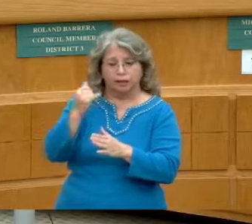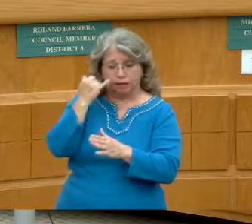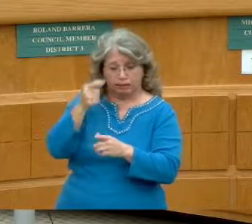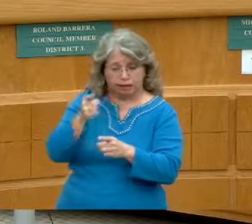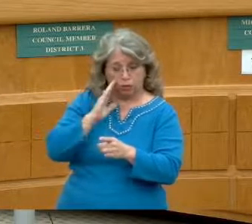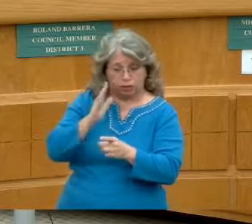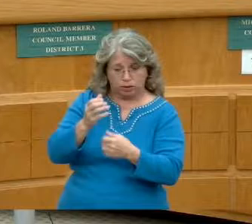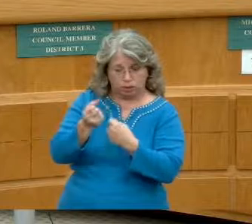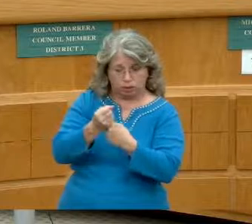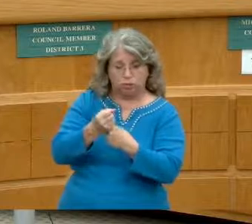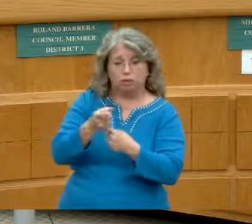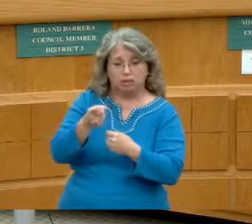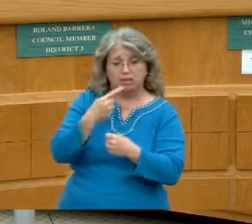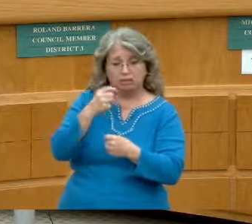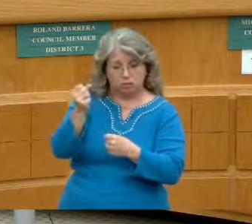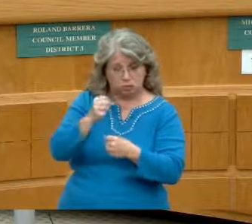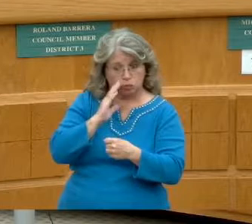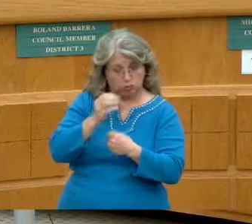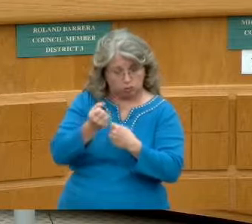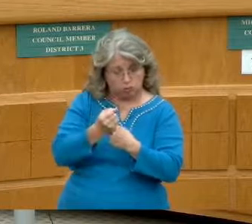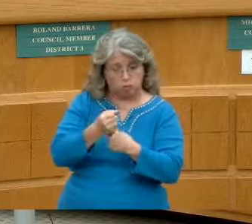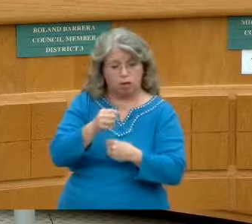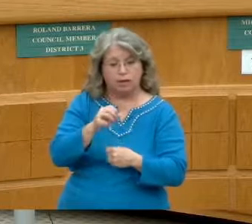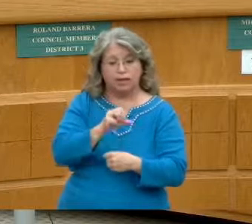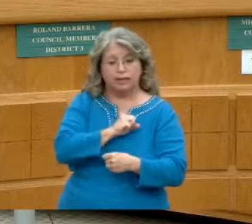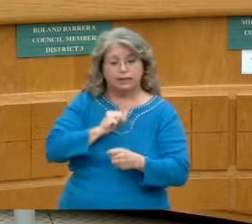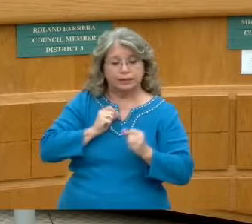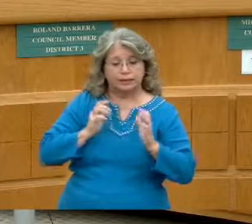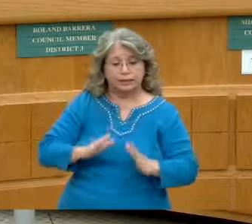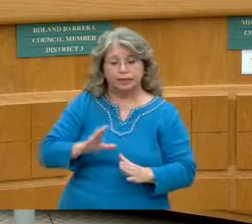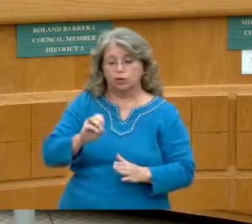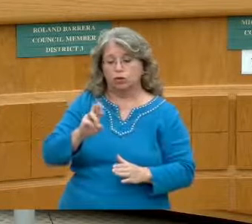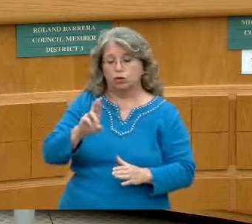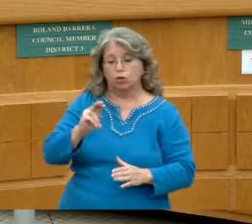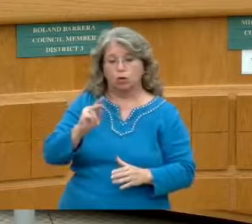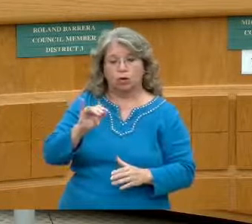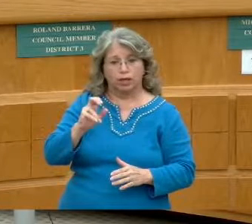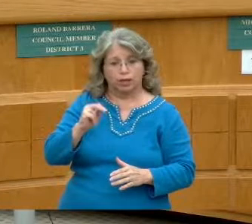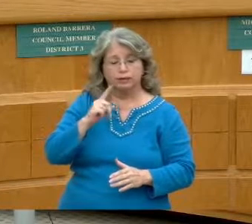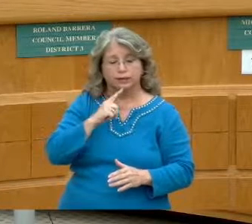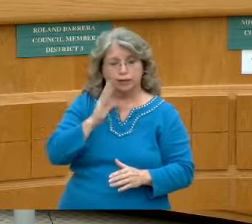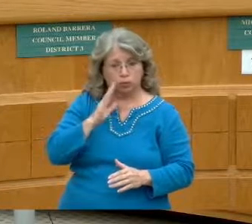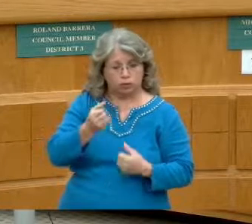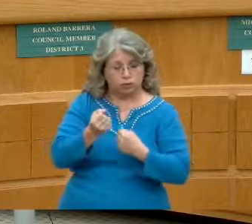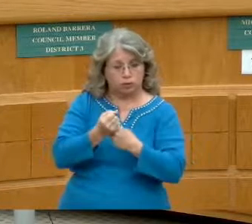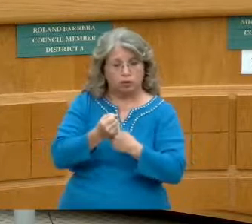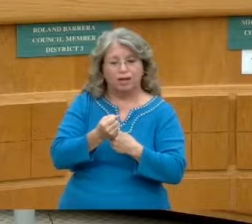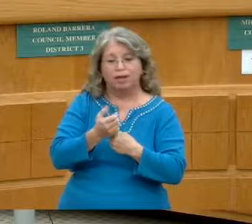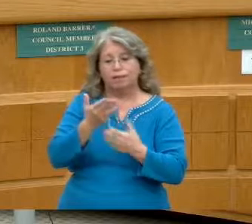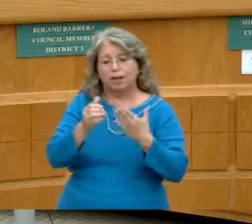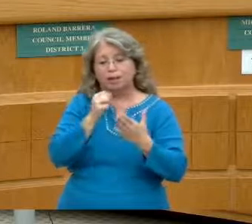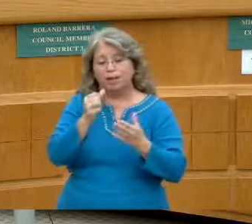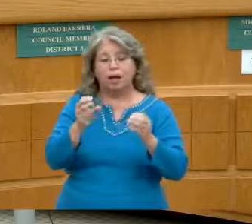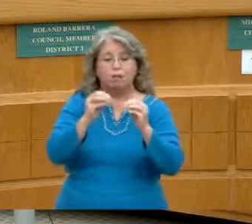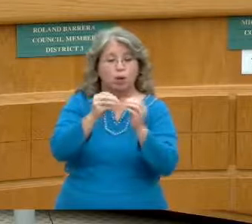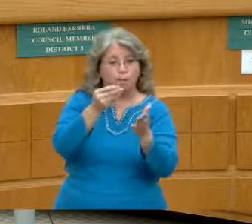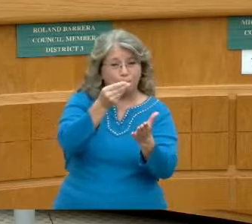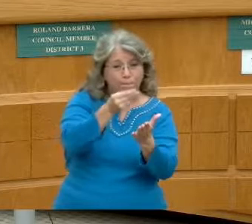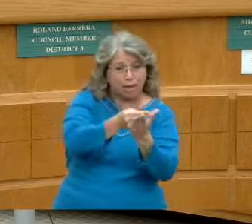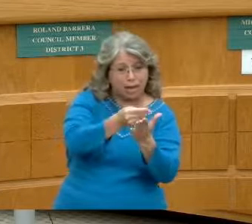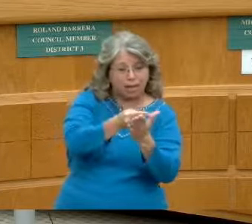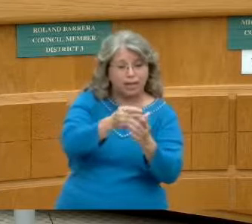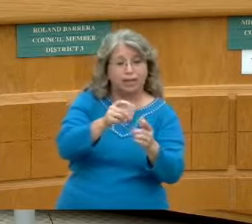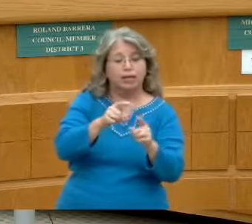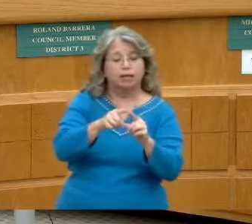and Senator Cornyn has said he would, not necessarily more money for that fund, but for the extension of the